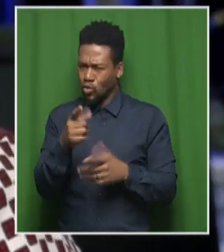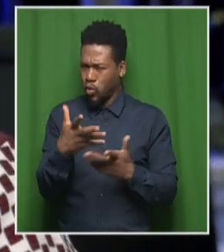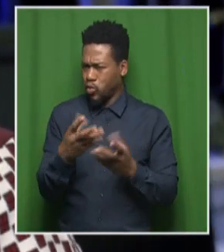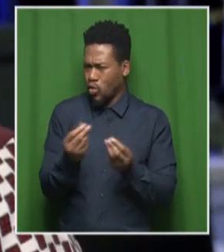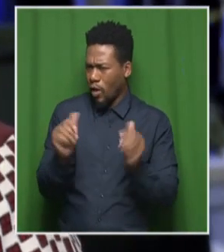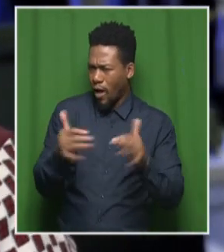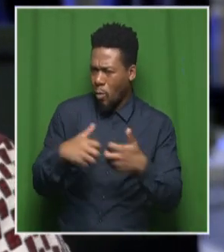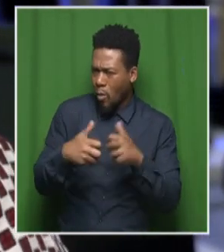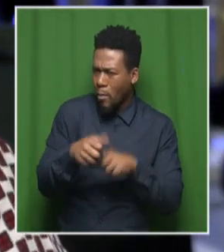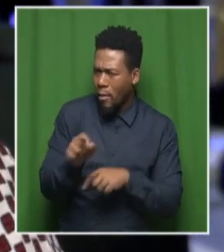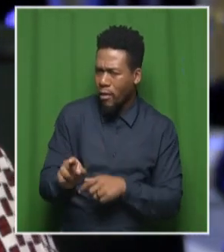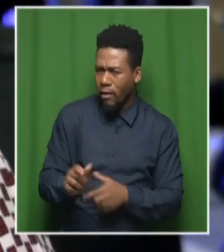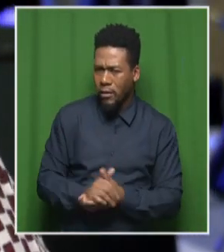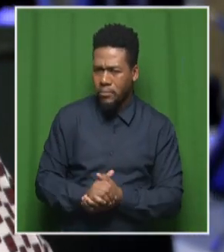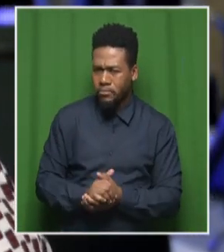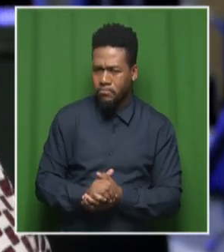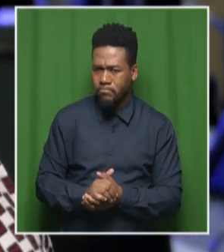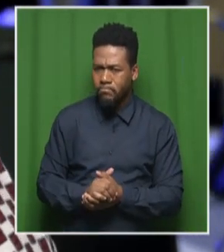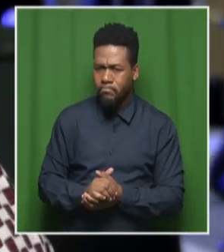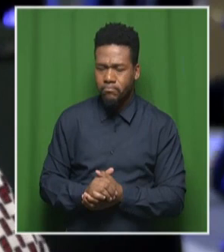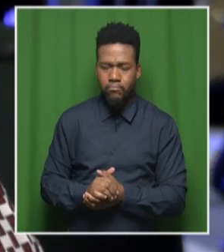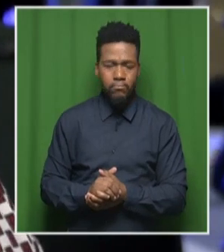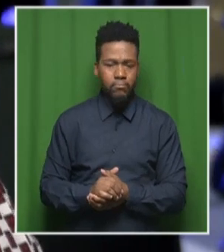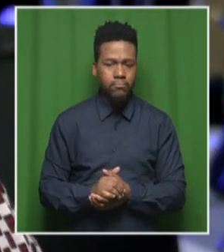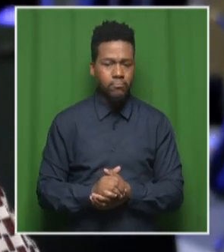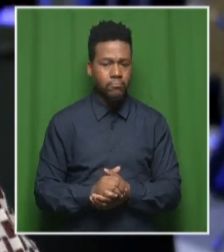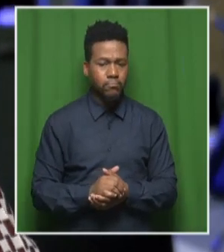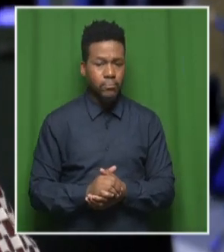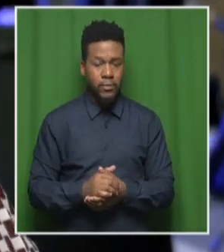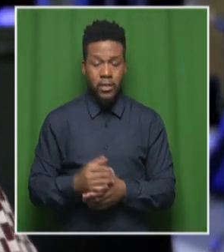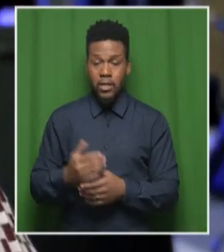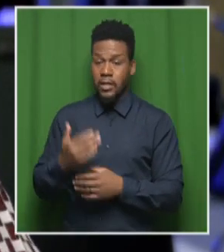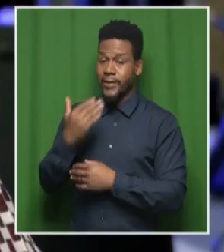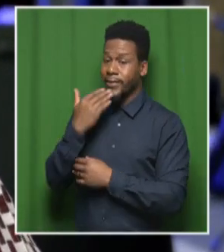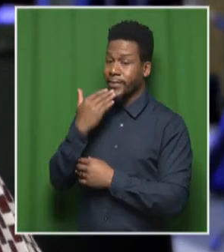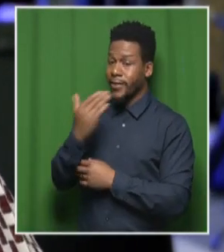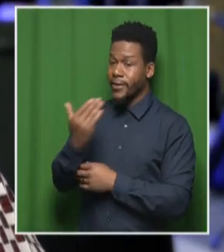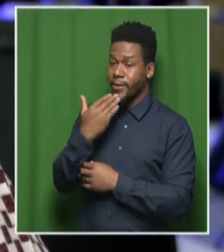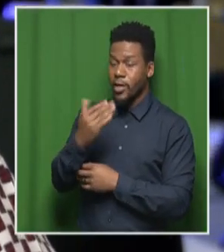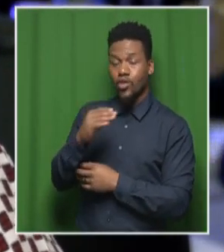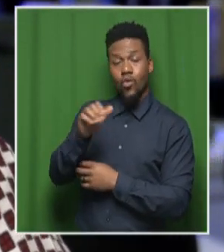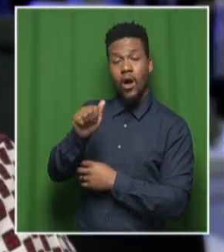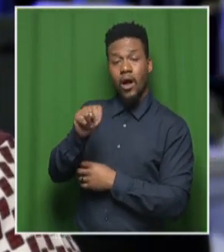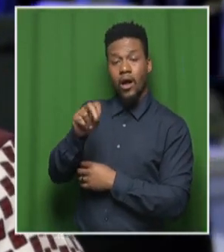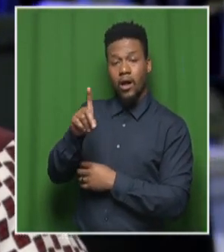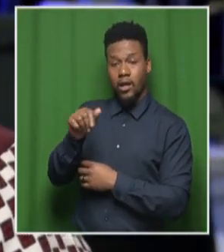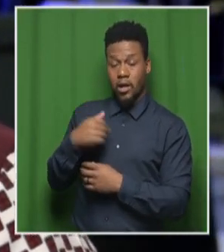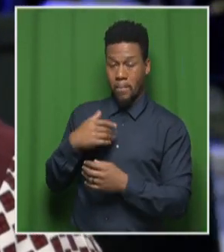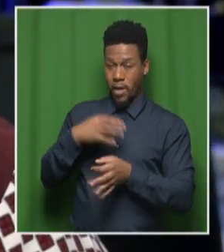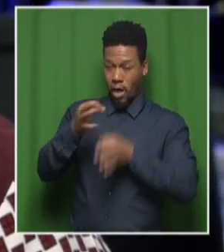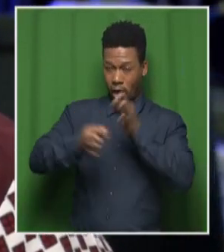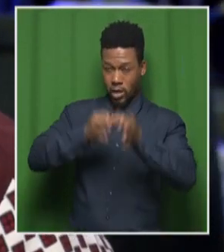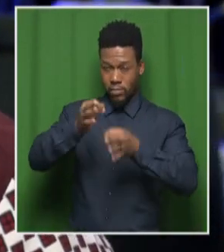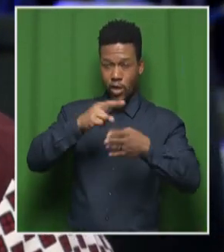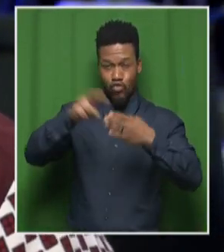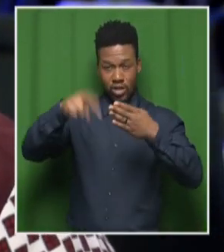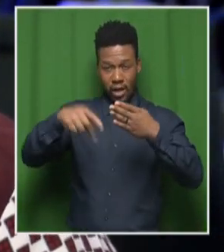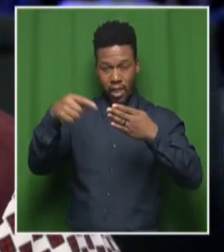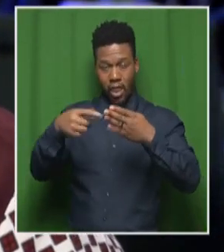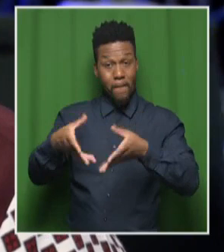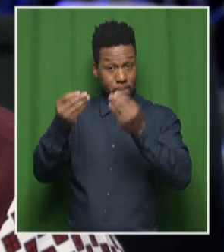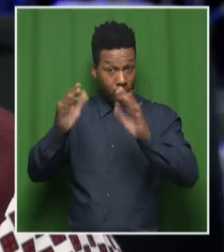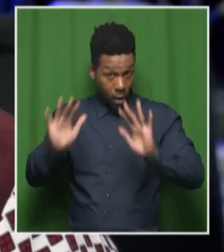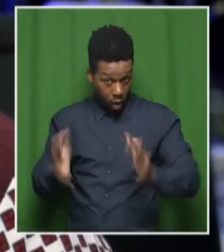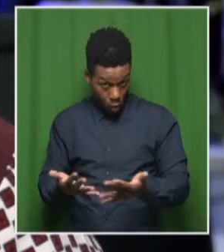yesterday? Thanks, Anda. Let me just give you a background of how results are brought to our local